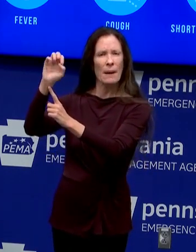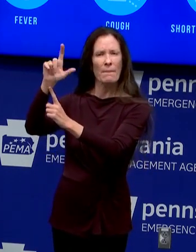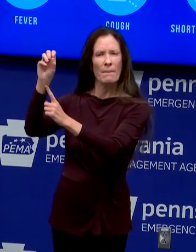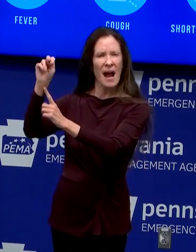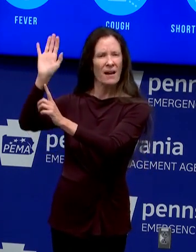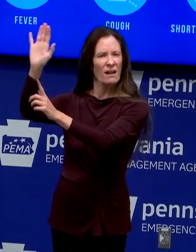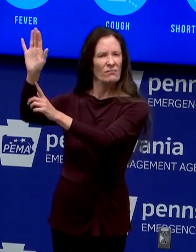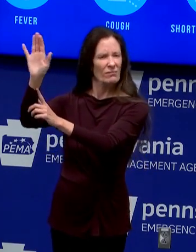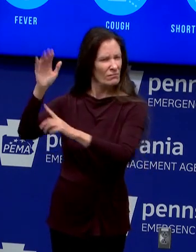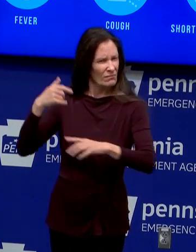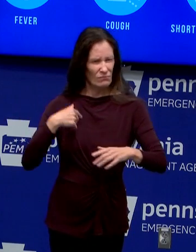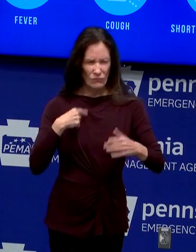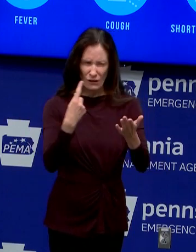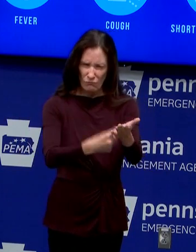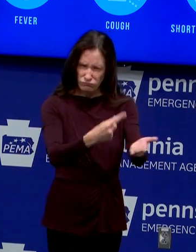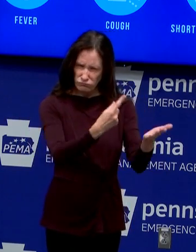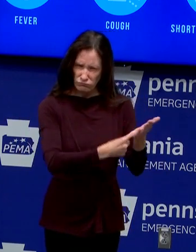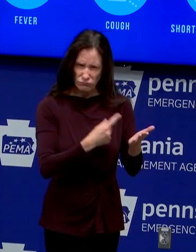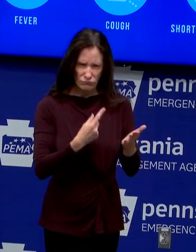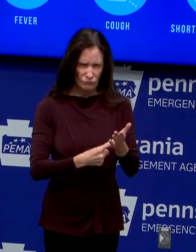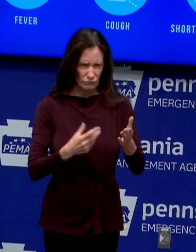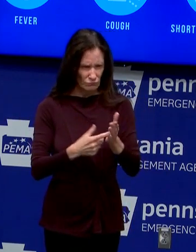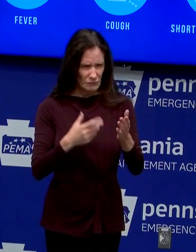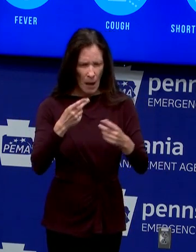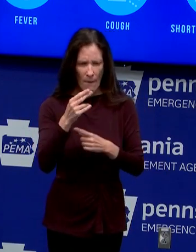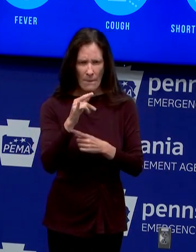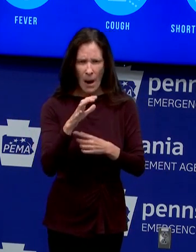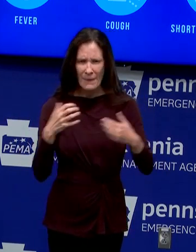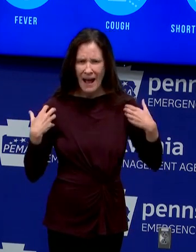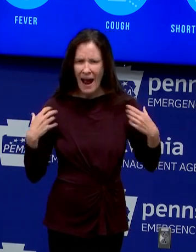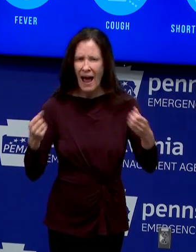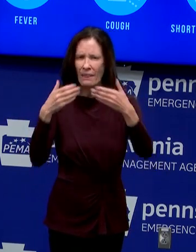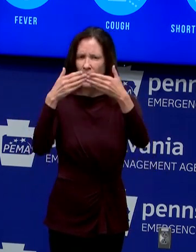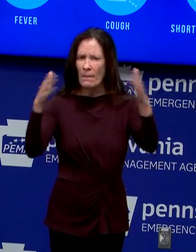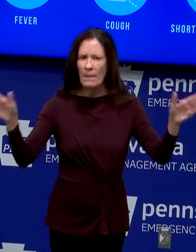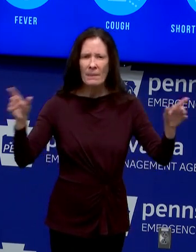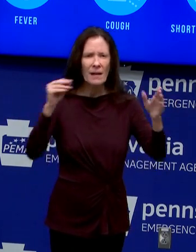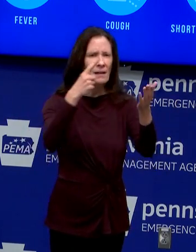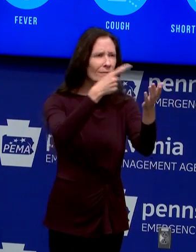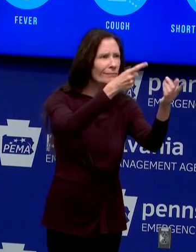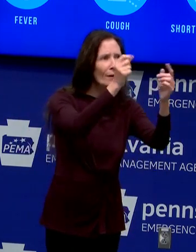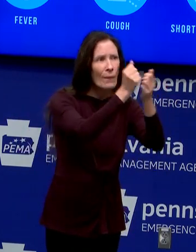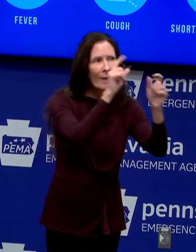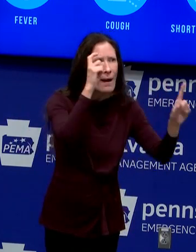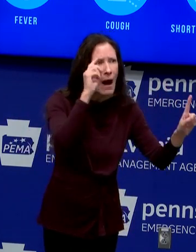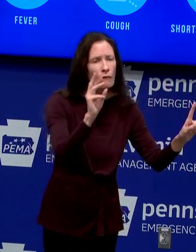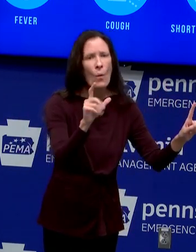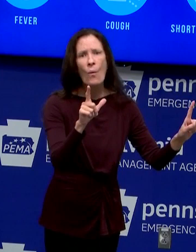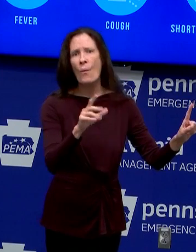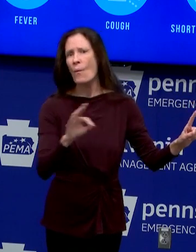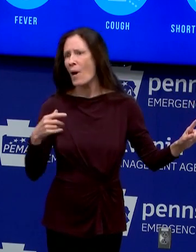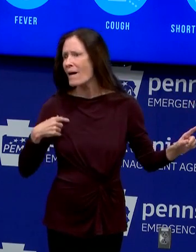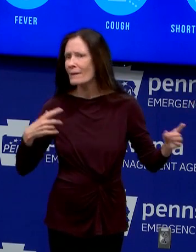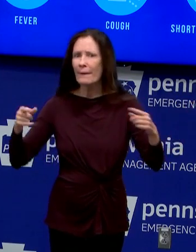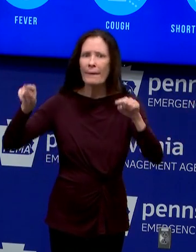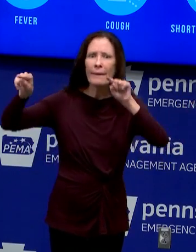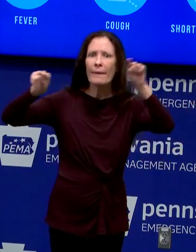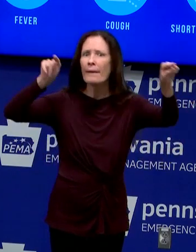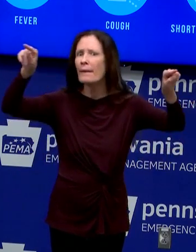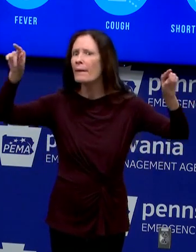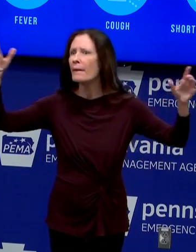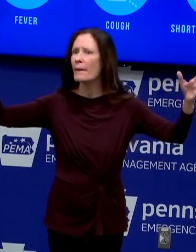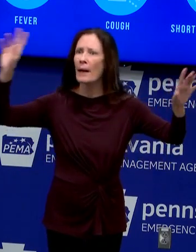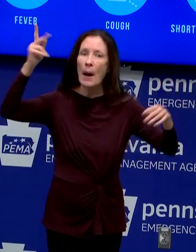We go over the public health impacts, and then we discuss things with the governor's office. Of course, there are social impacts, political impacts,